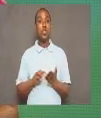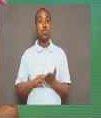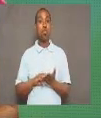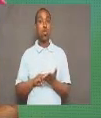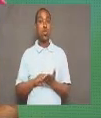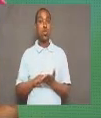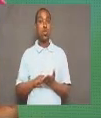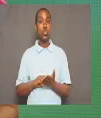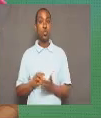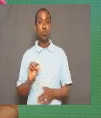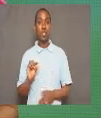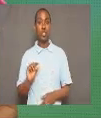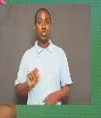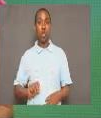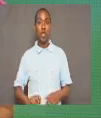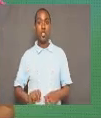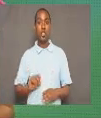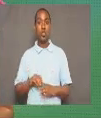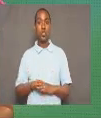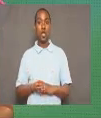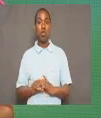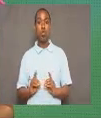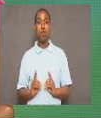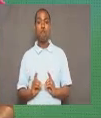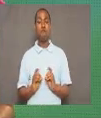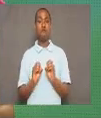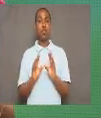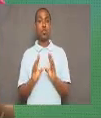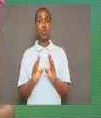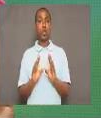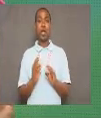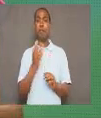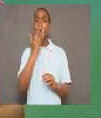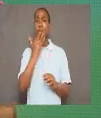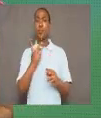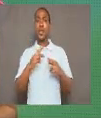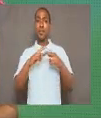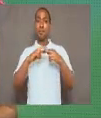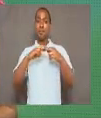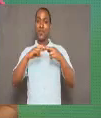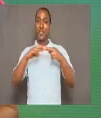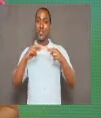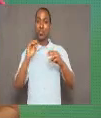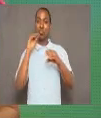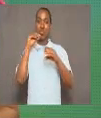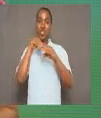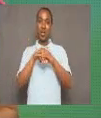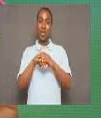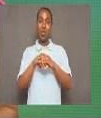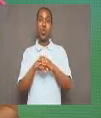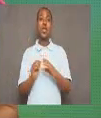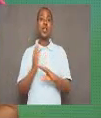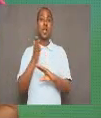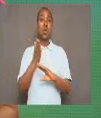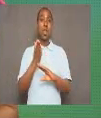diffusion and enter into the blood supply, where they are carried around to different